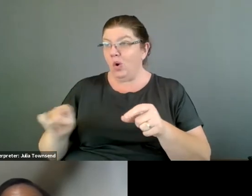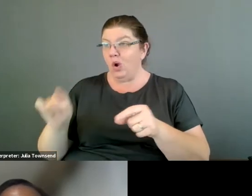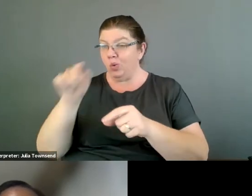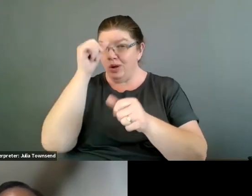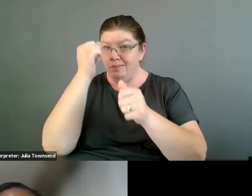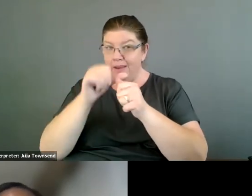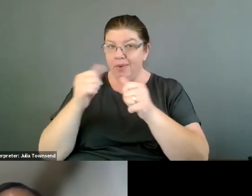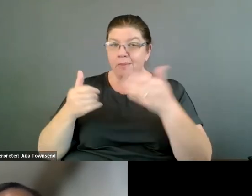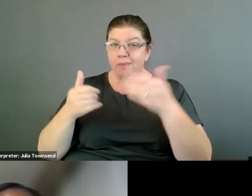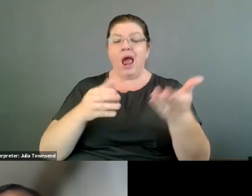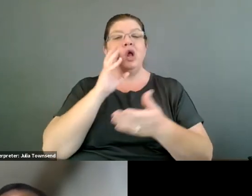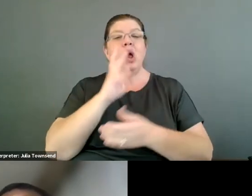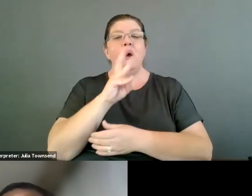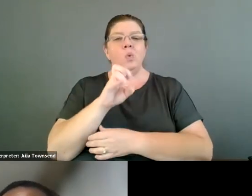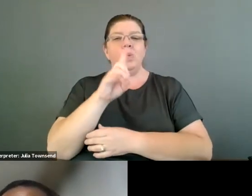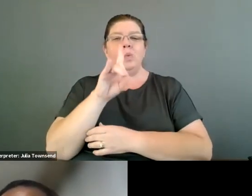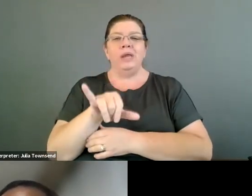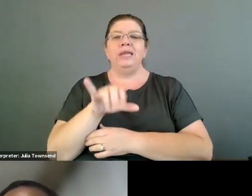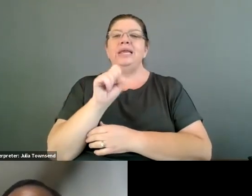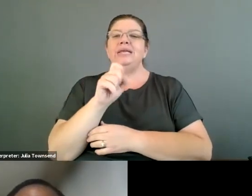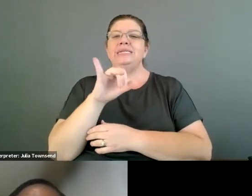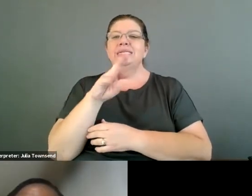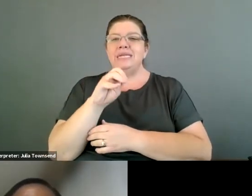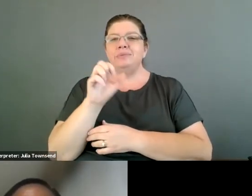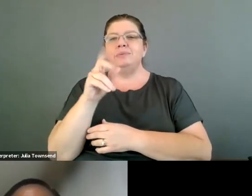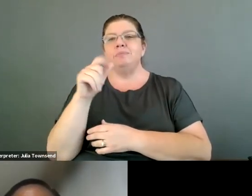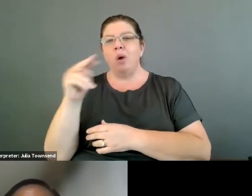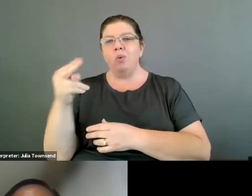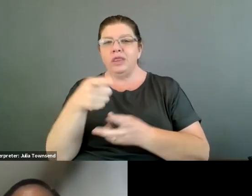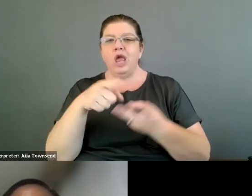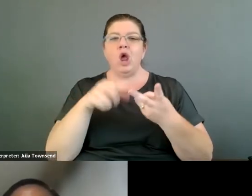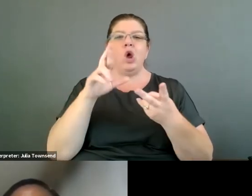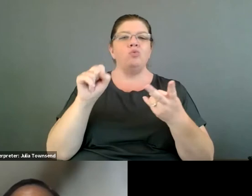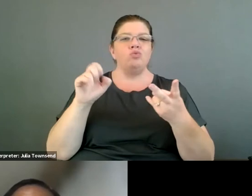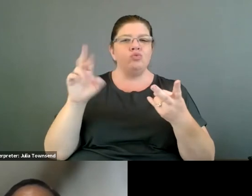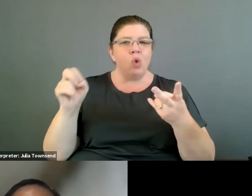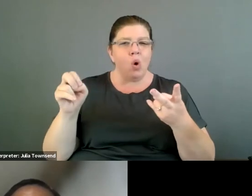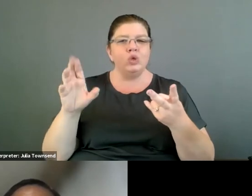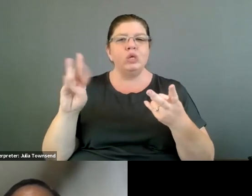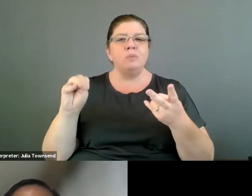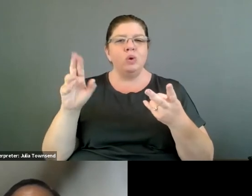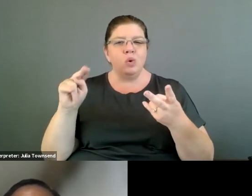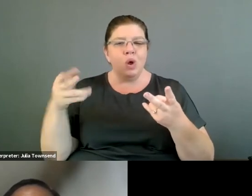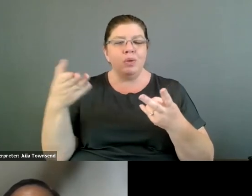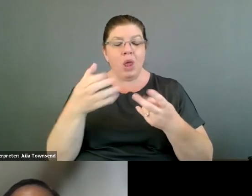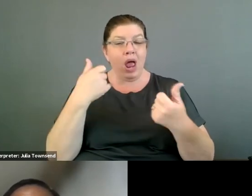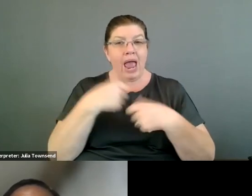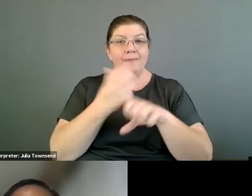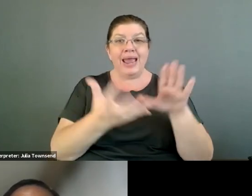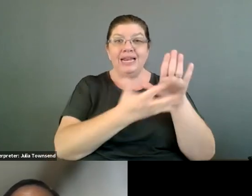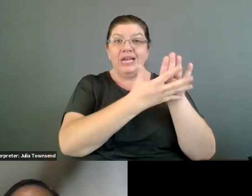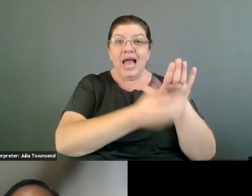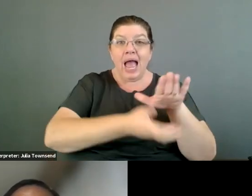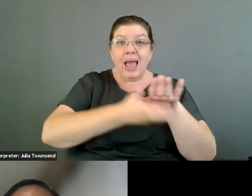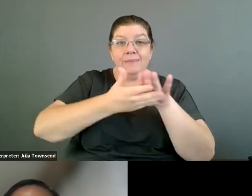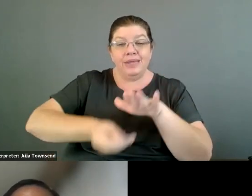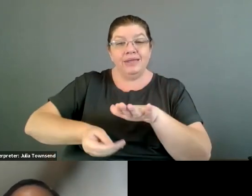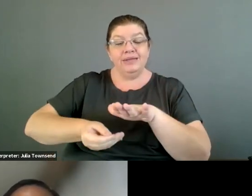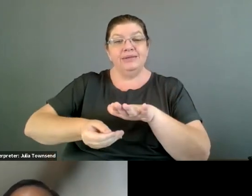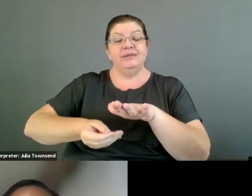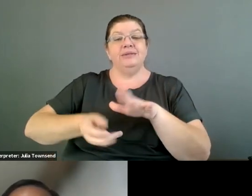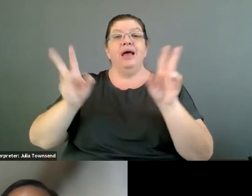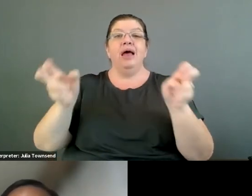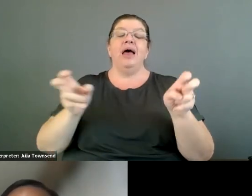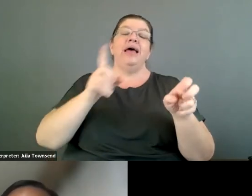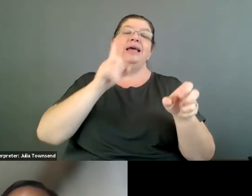Wendy Sims Moten was there, Rose Munoz was there, but I made copies of what the Sex with